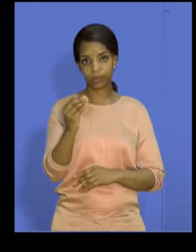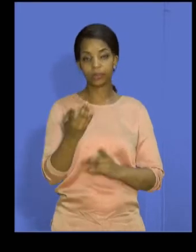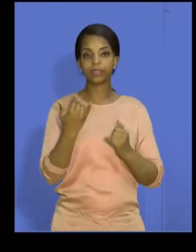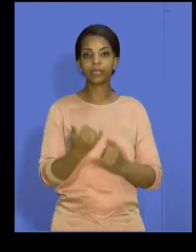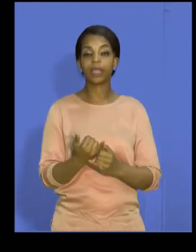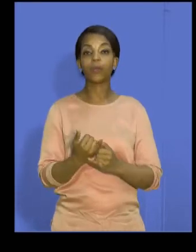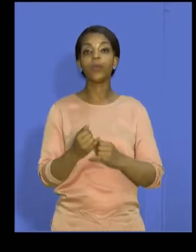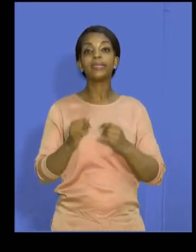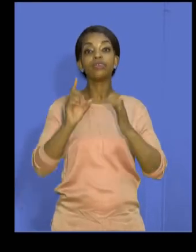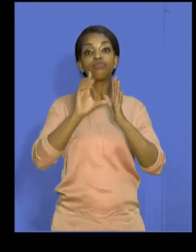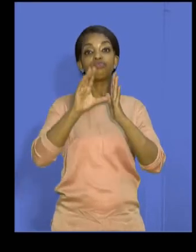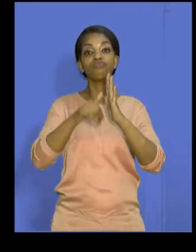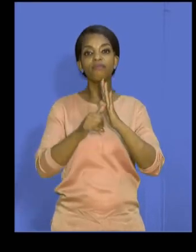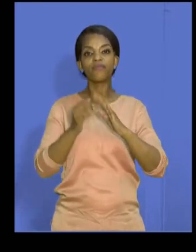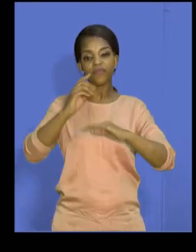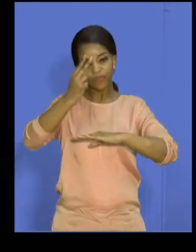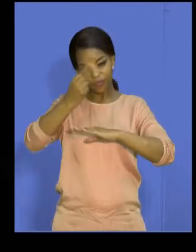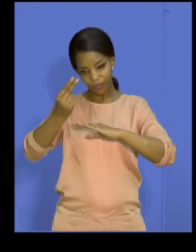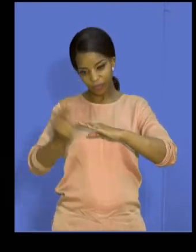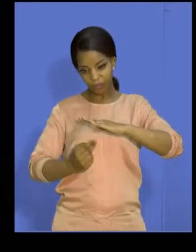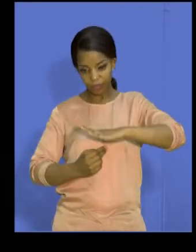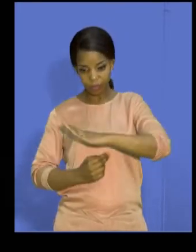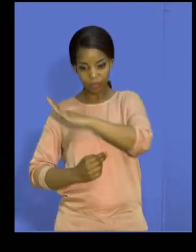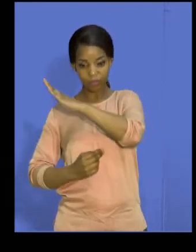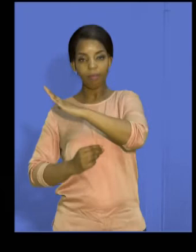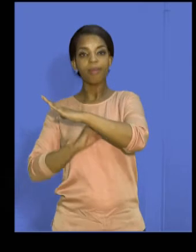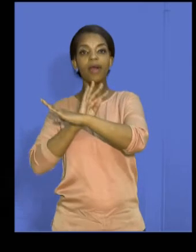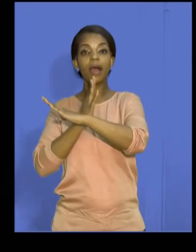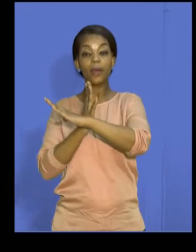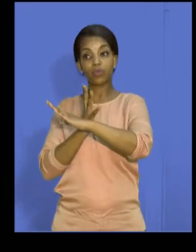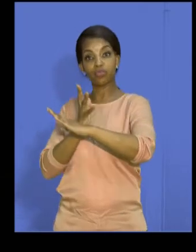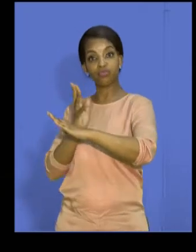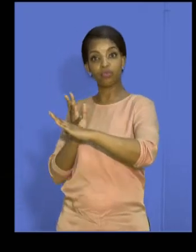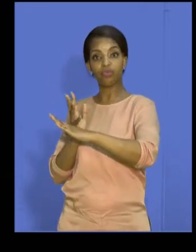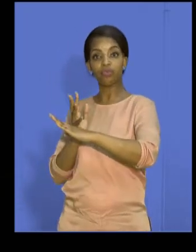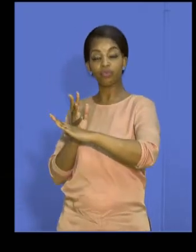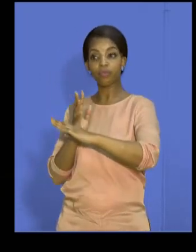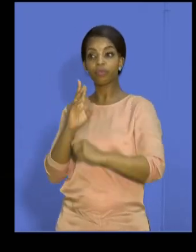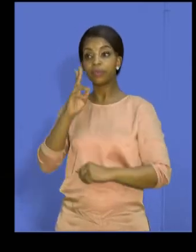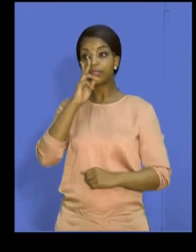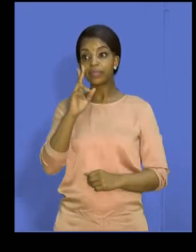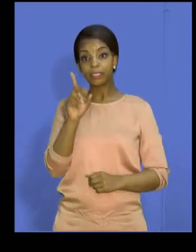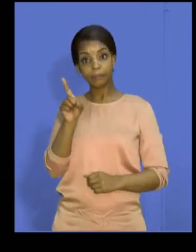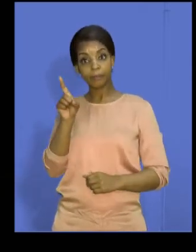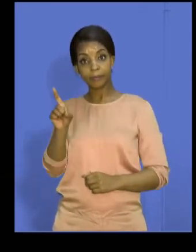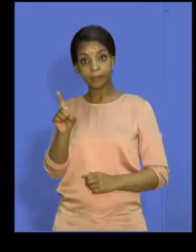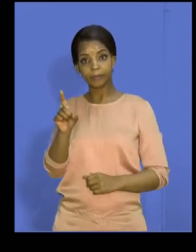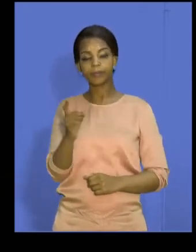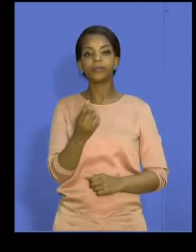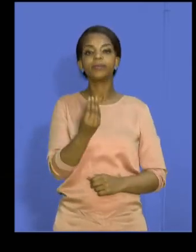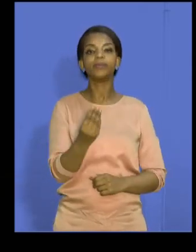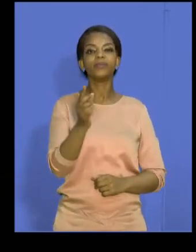will look like. So already you can see that I have a gradient here, right? So this will have a